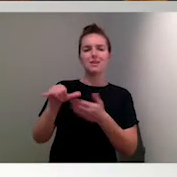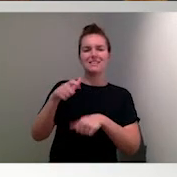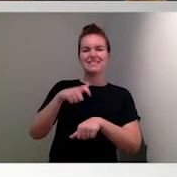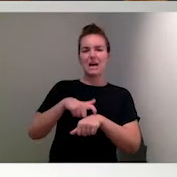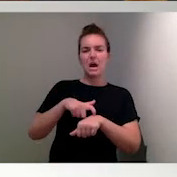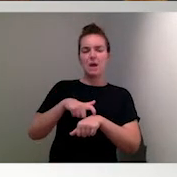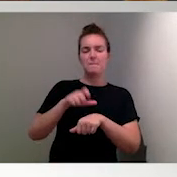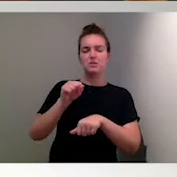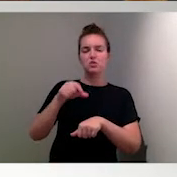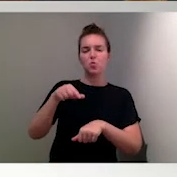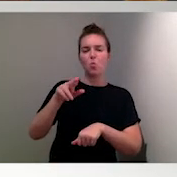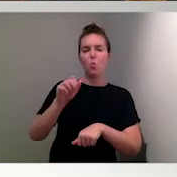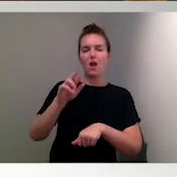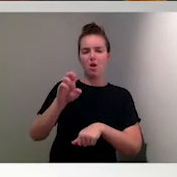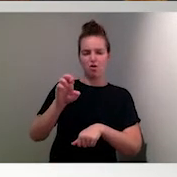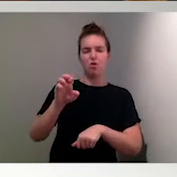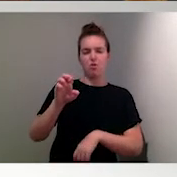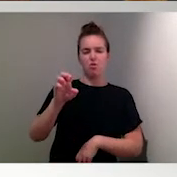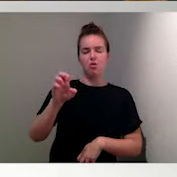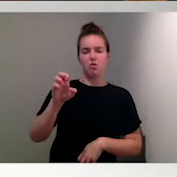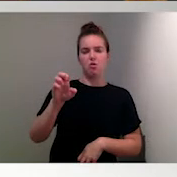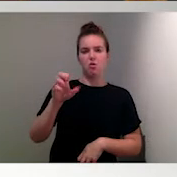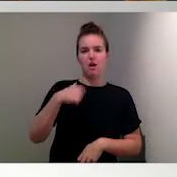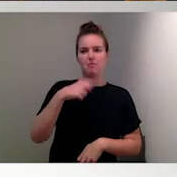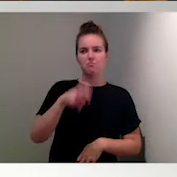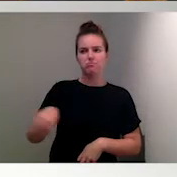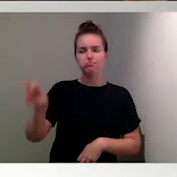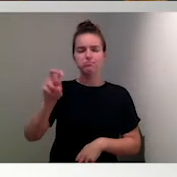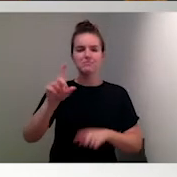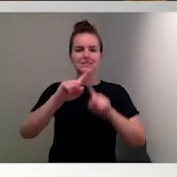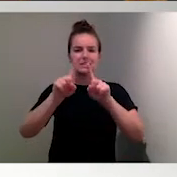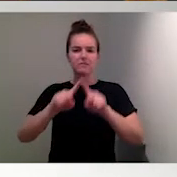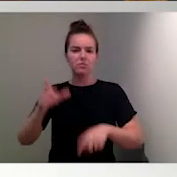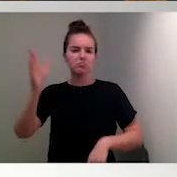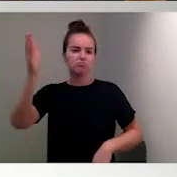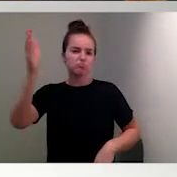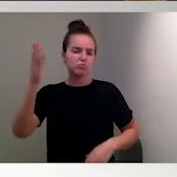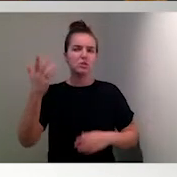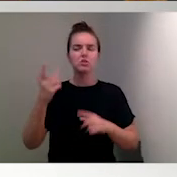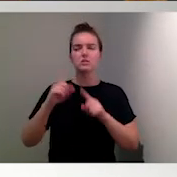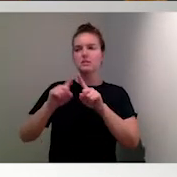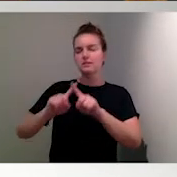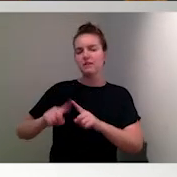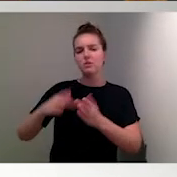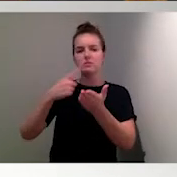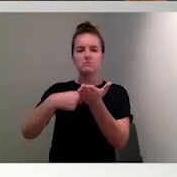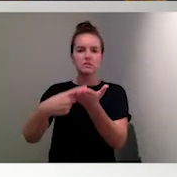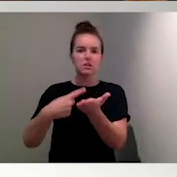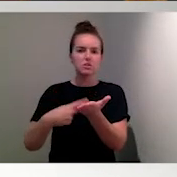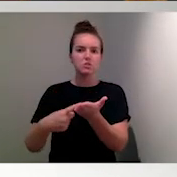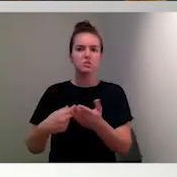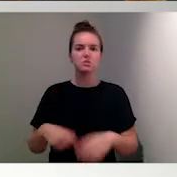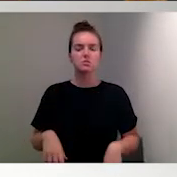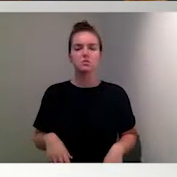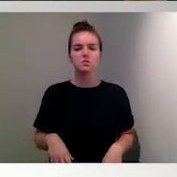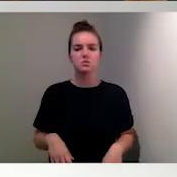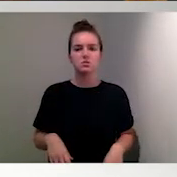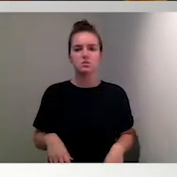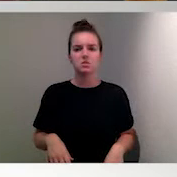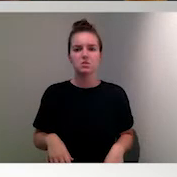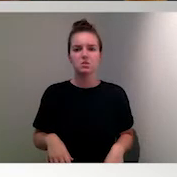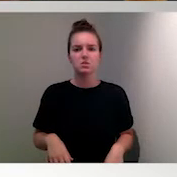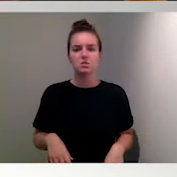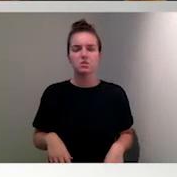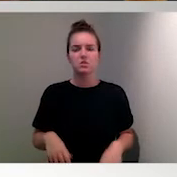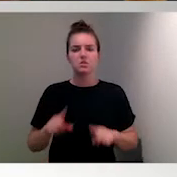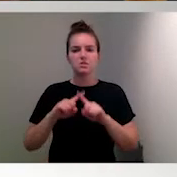different presentations, different discussions, like from the president of CEOs from companies, cruise